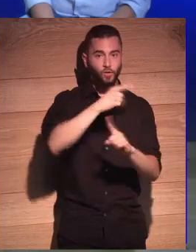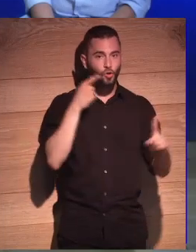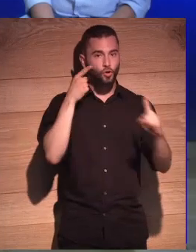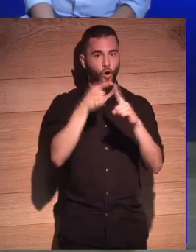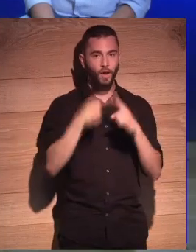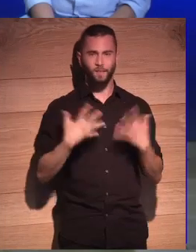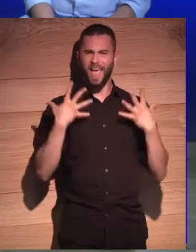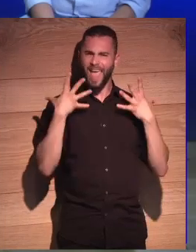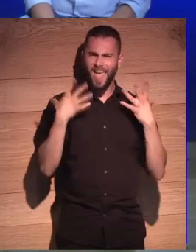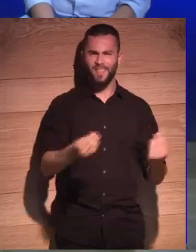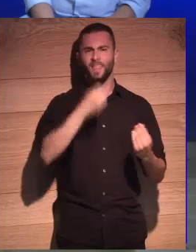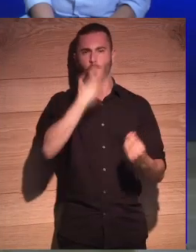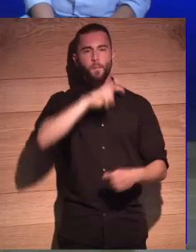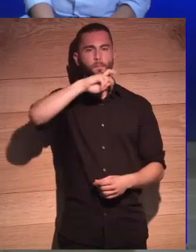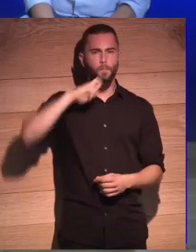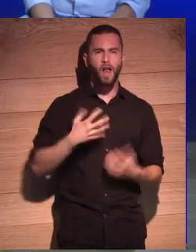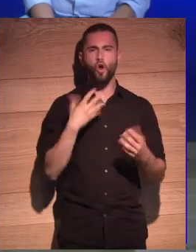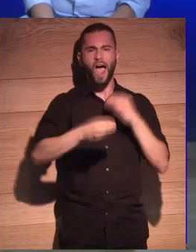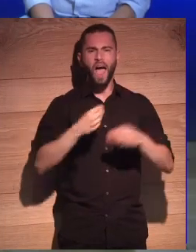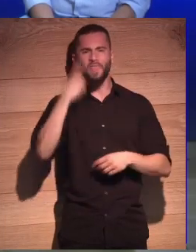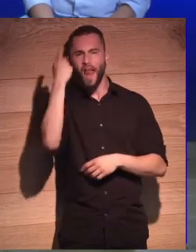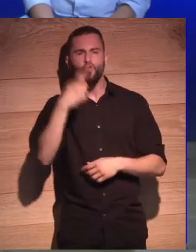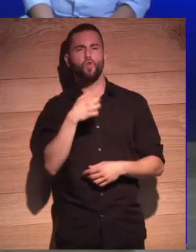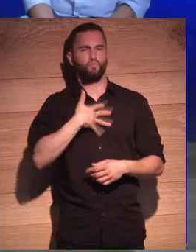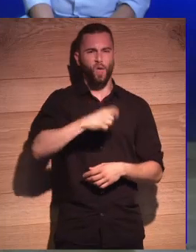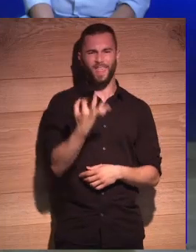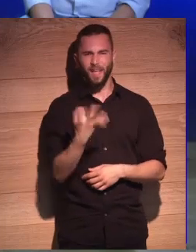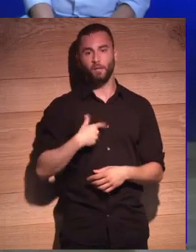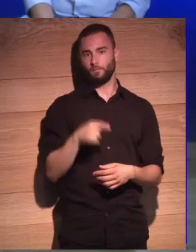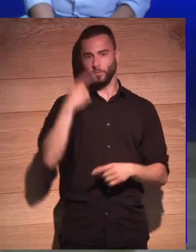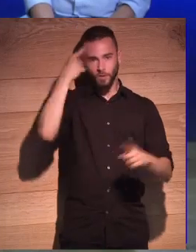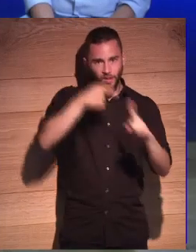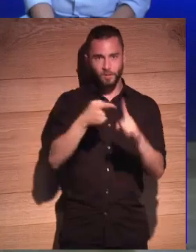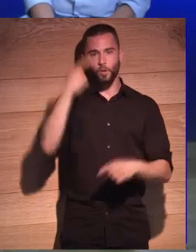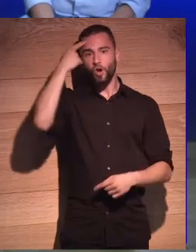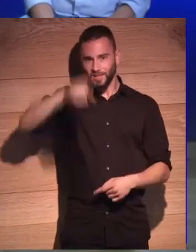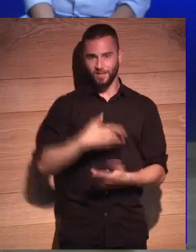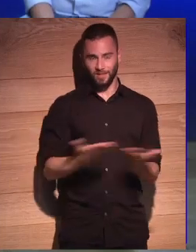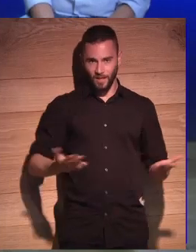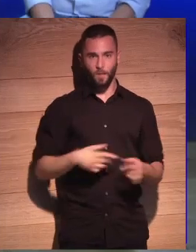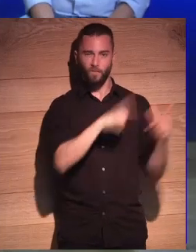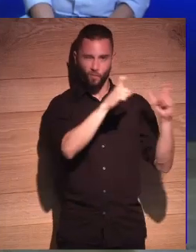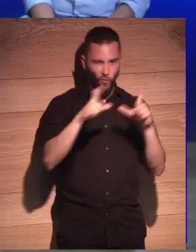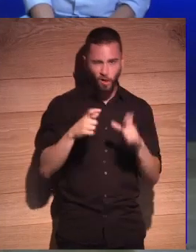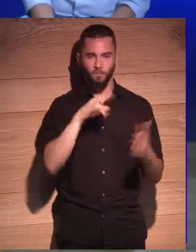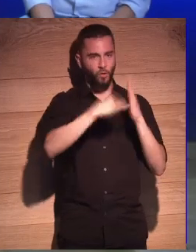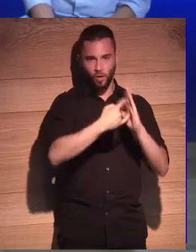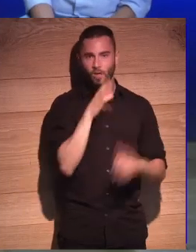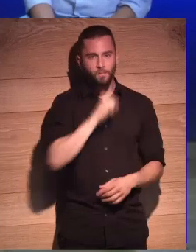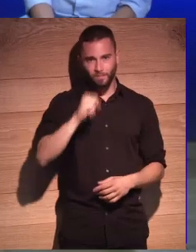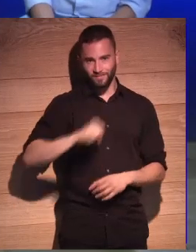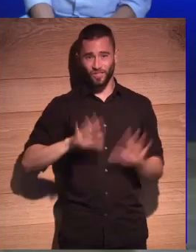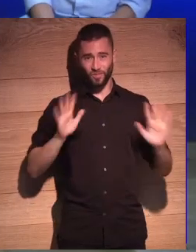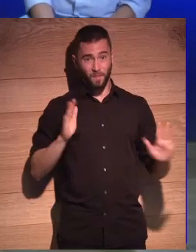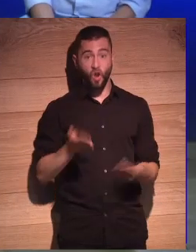brought the teachers into that lab so that they could understand what they could do with the students. So they were extremely